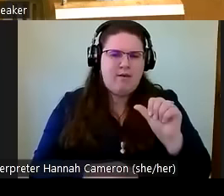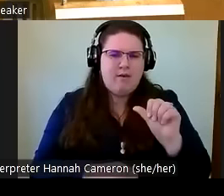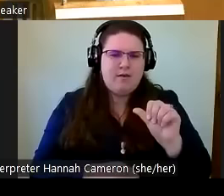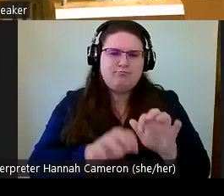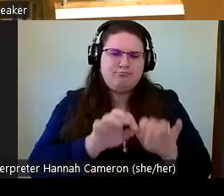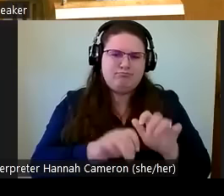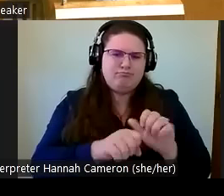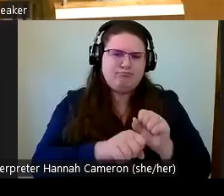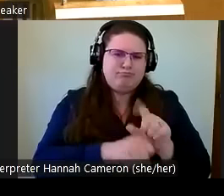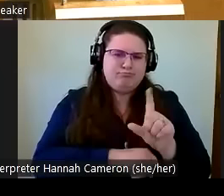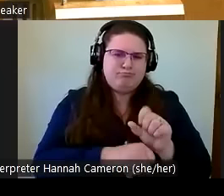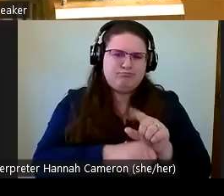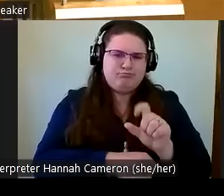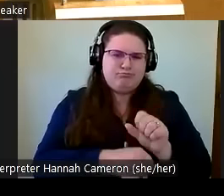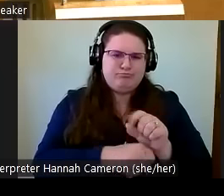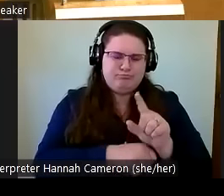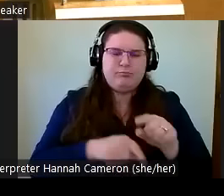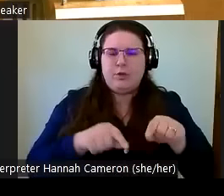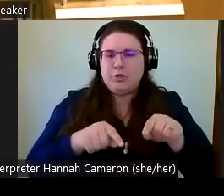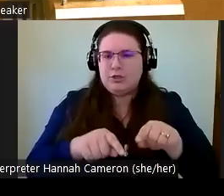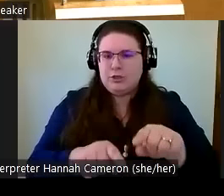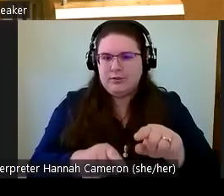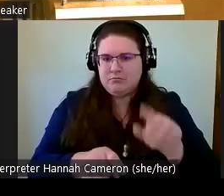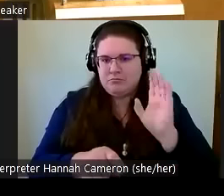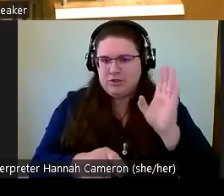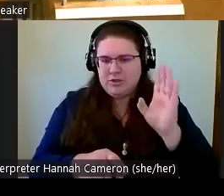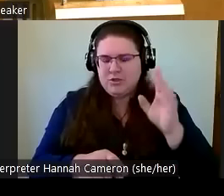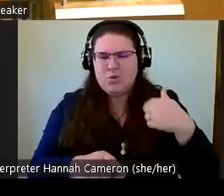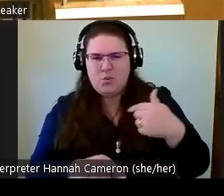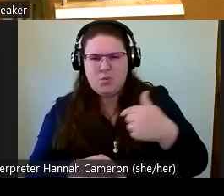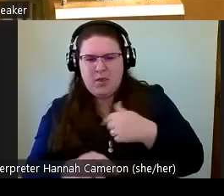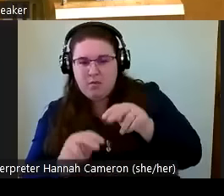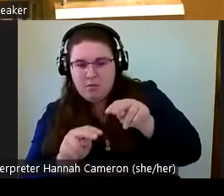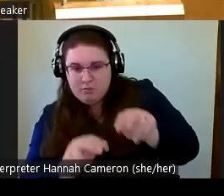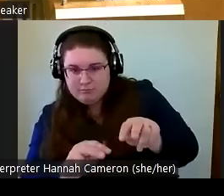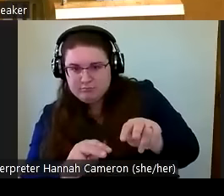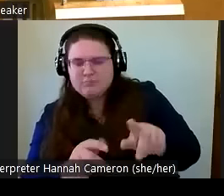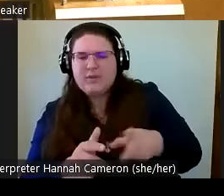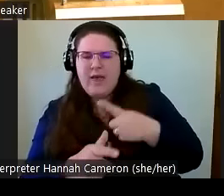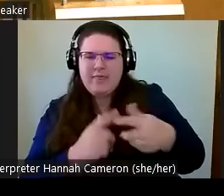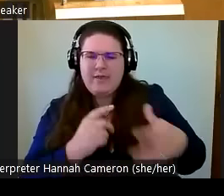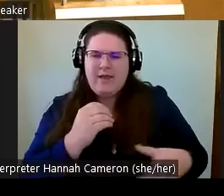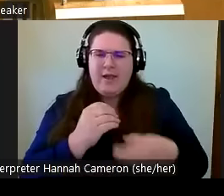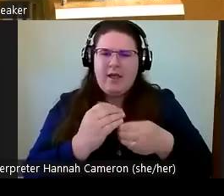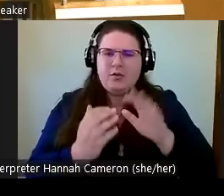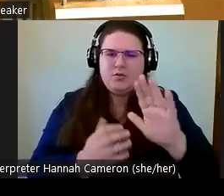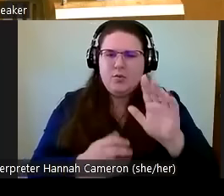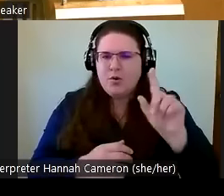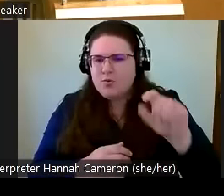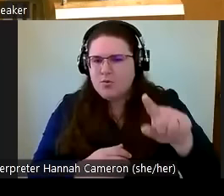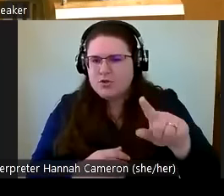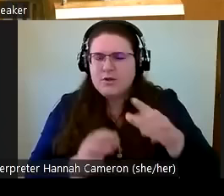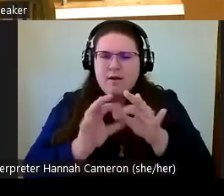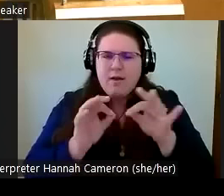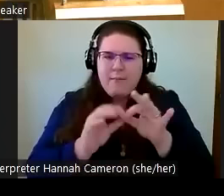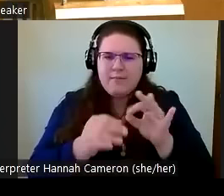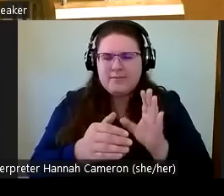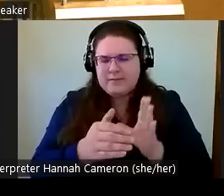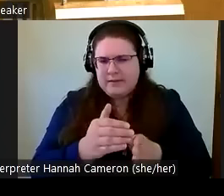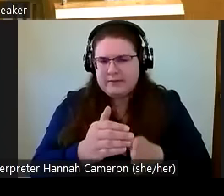throughout the course of the presentation, and we will moderate a discussion at the end, including your comments and questions.